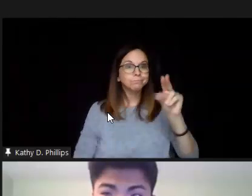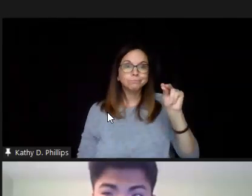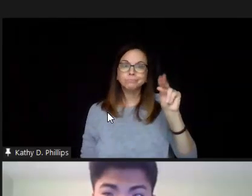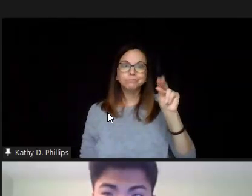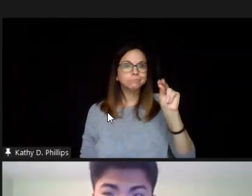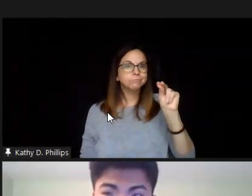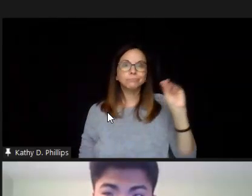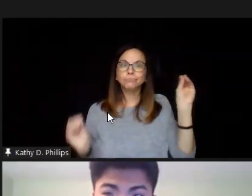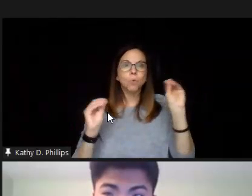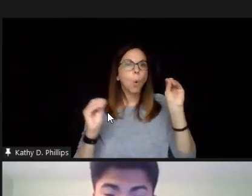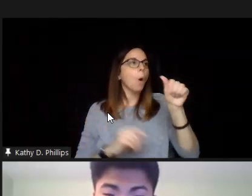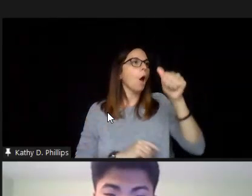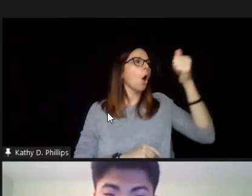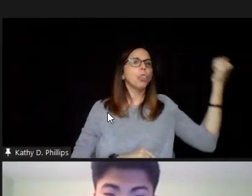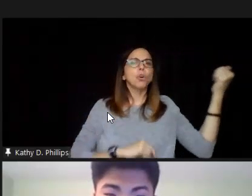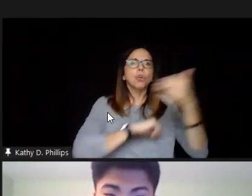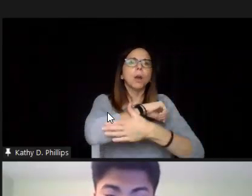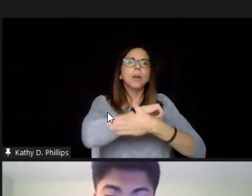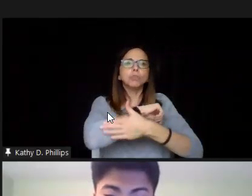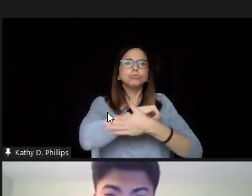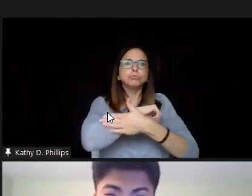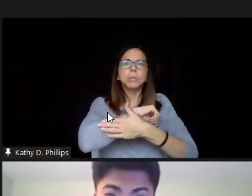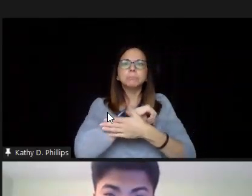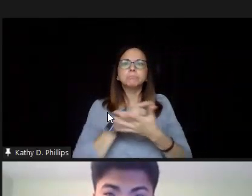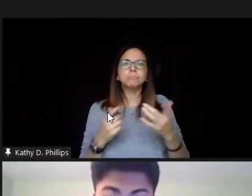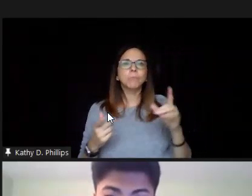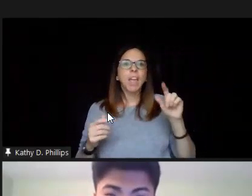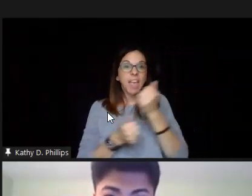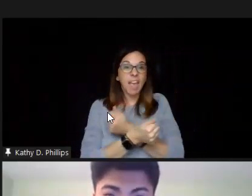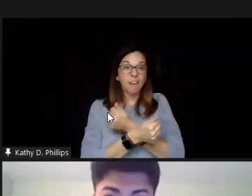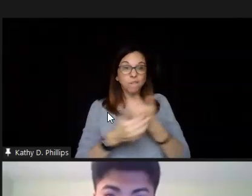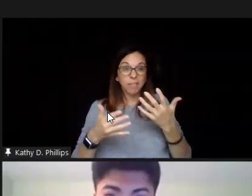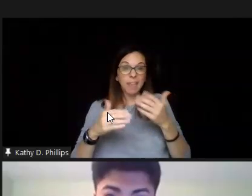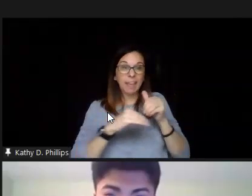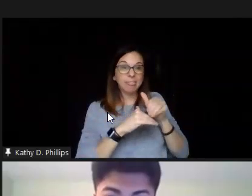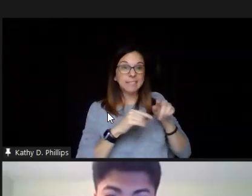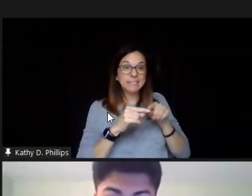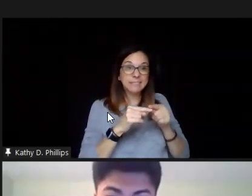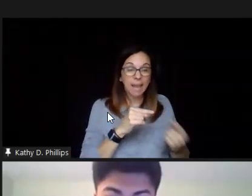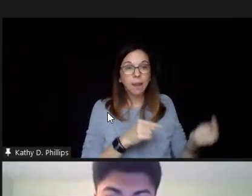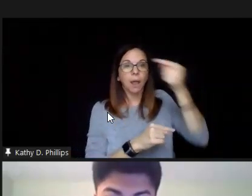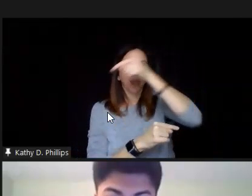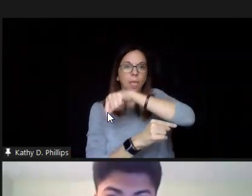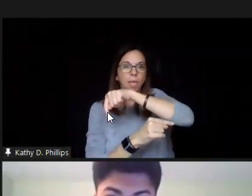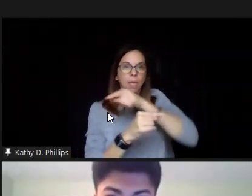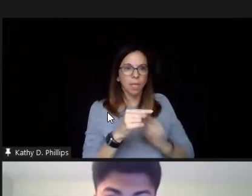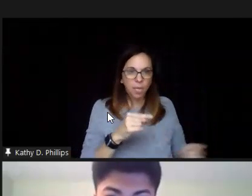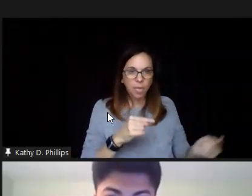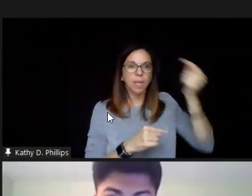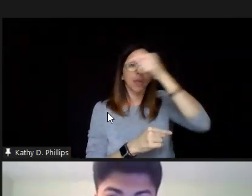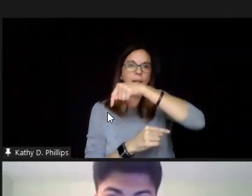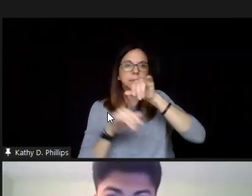No, there's no other circle, right? Everything they send goes back to the mother